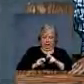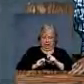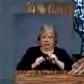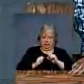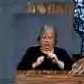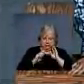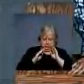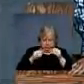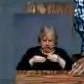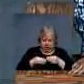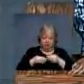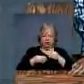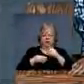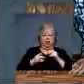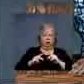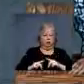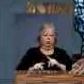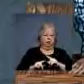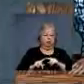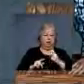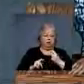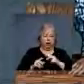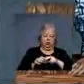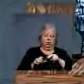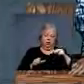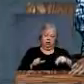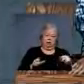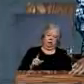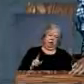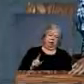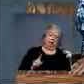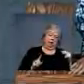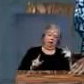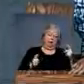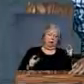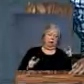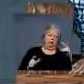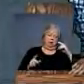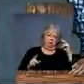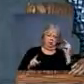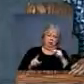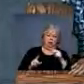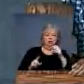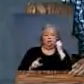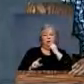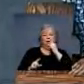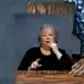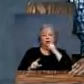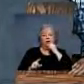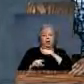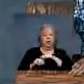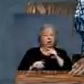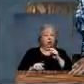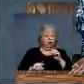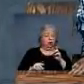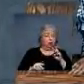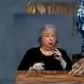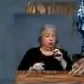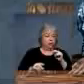step back and look at this from a bigger picture perspective. I drive on Bowman Road daily to and from